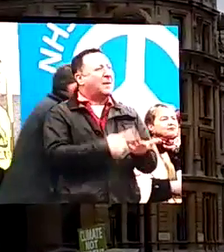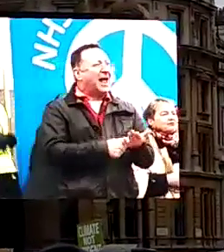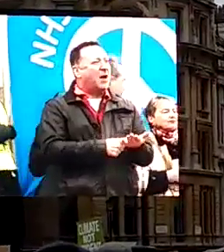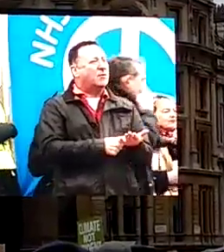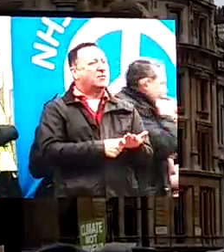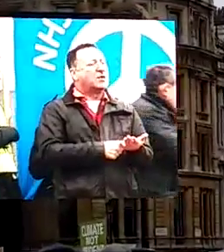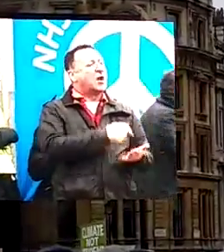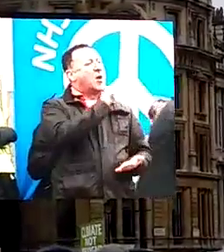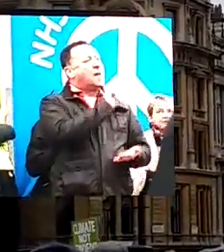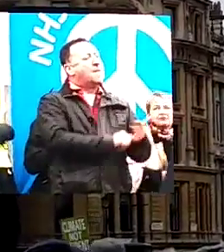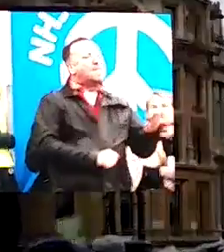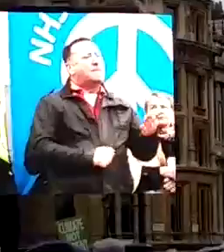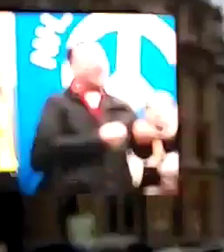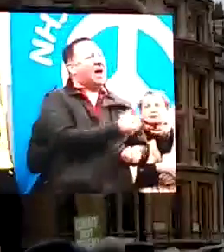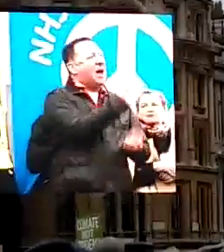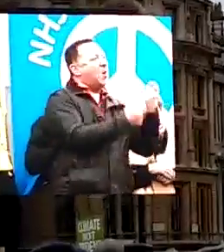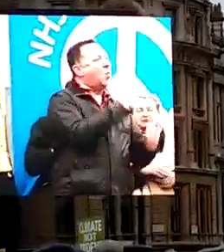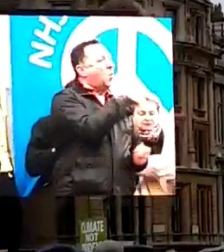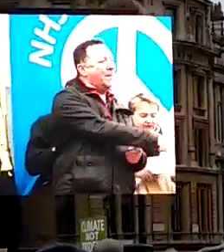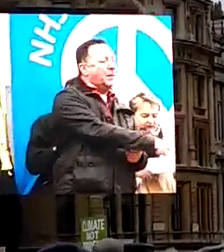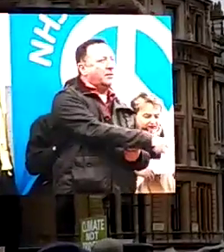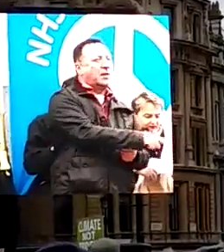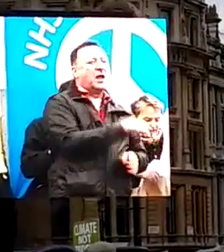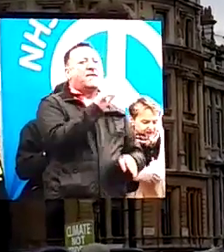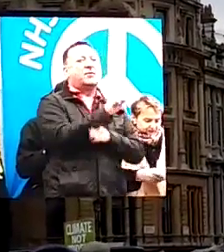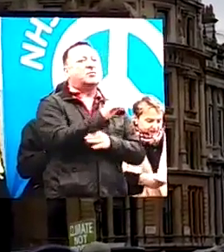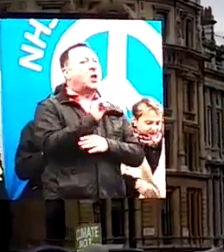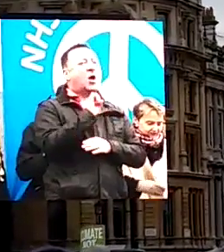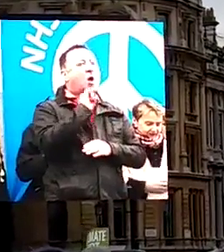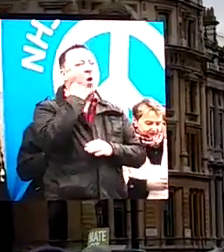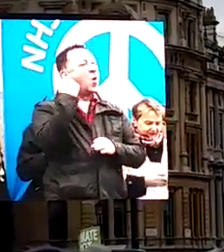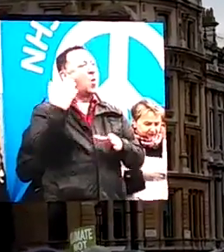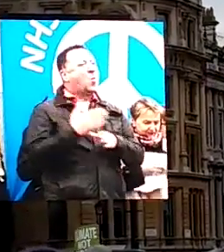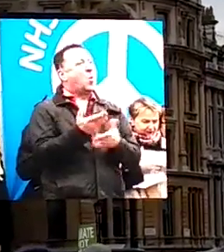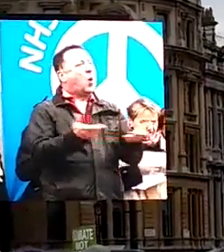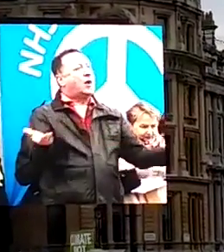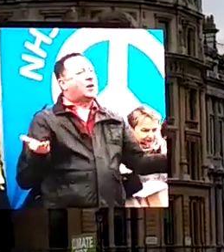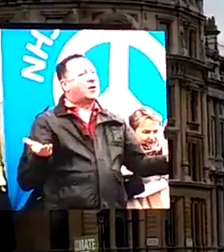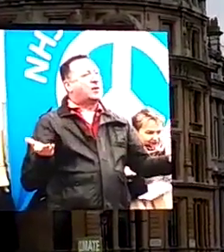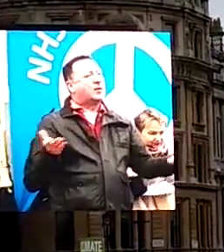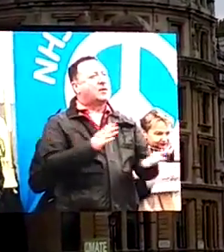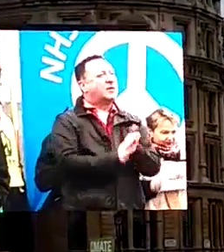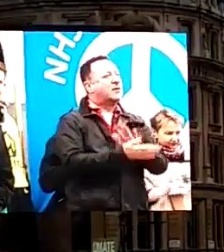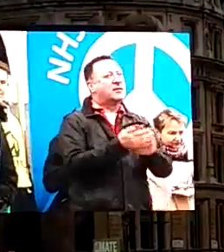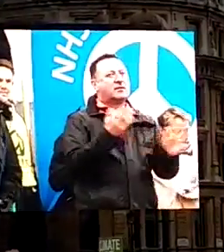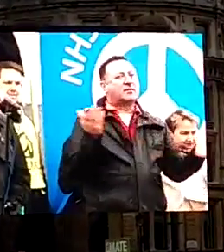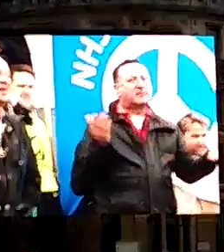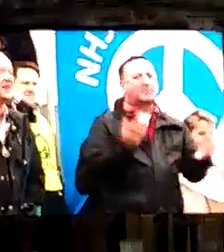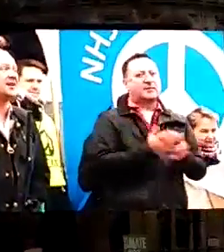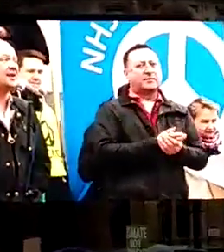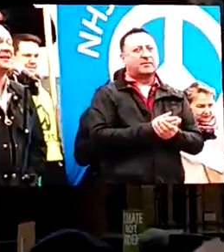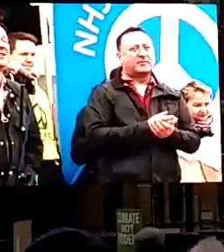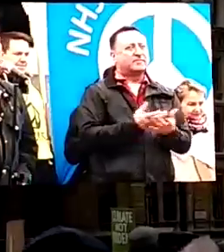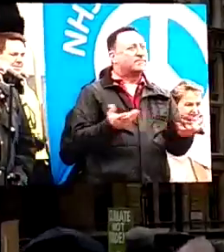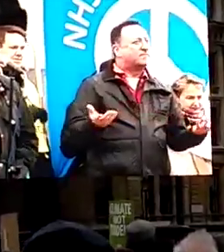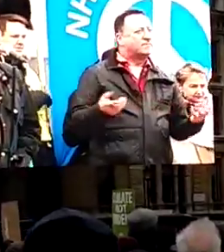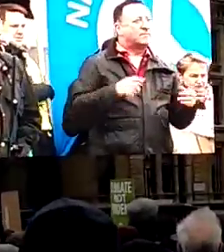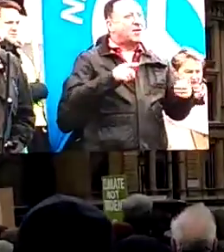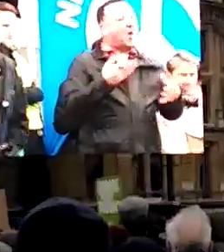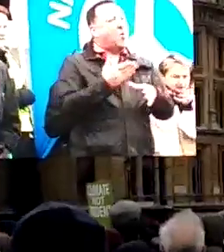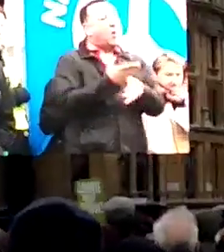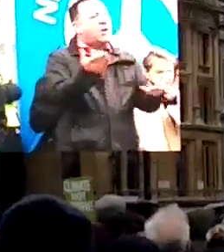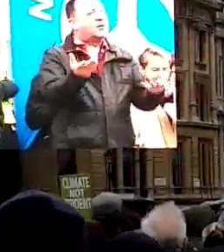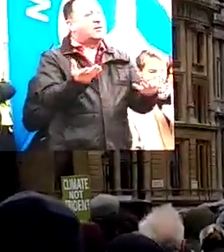system that will not work. It will not work. It's the